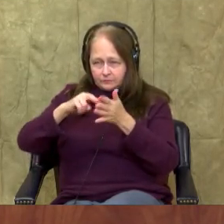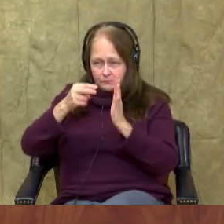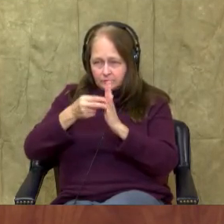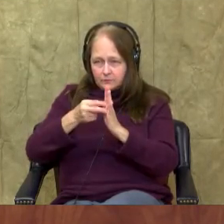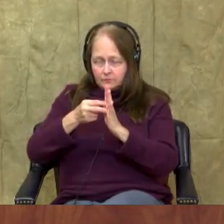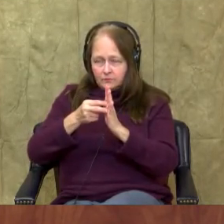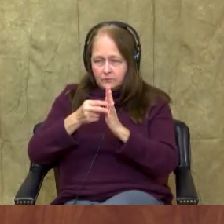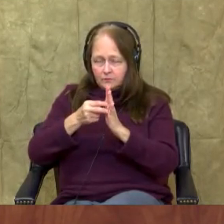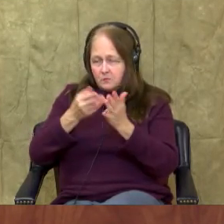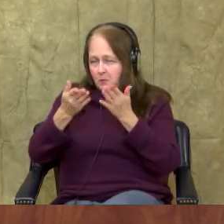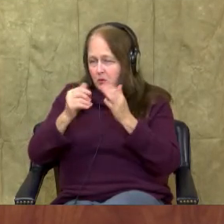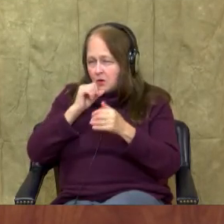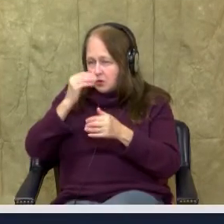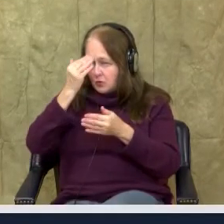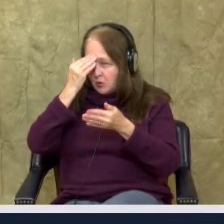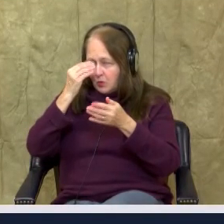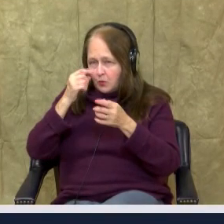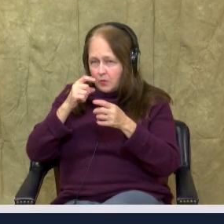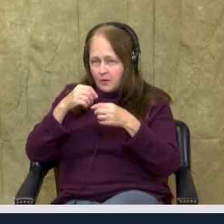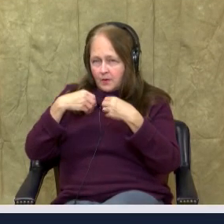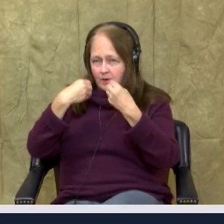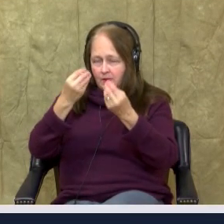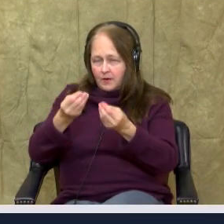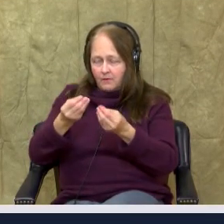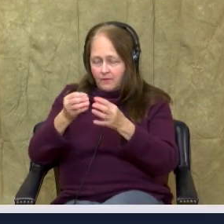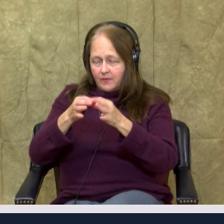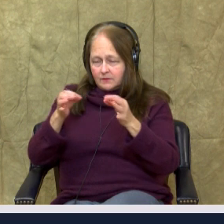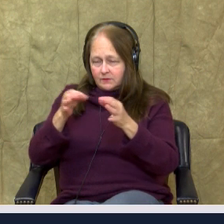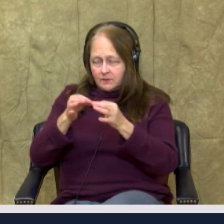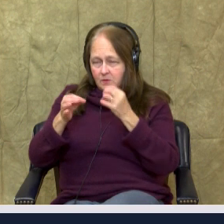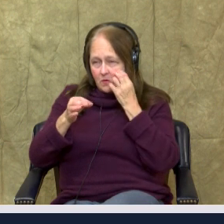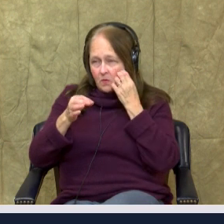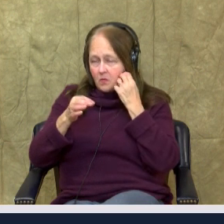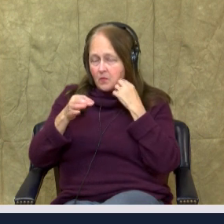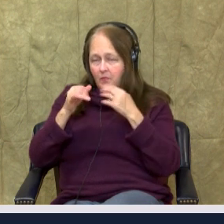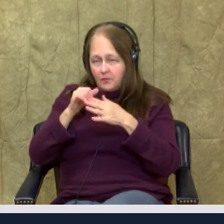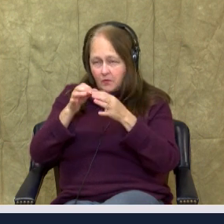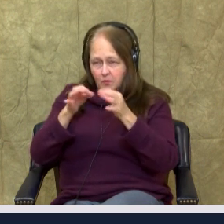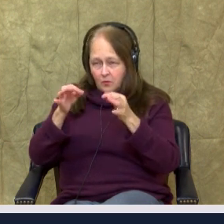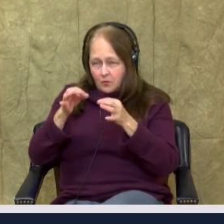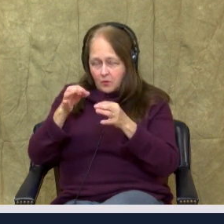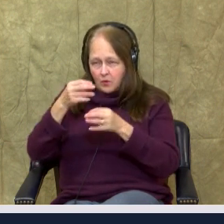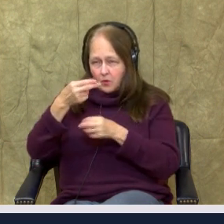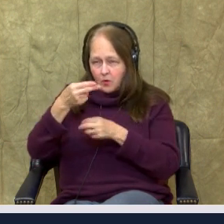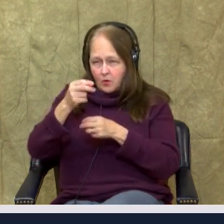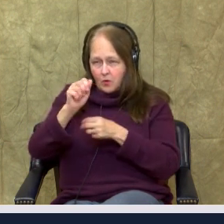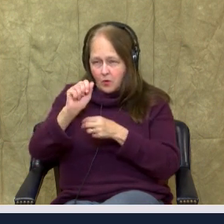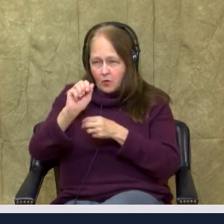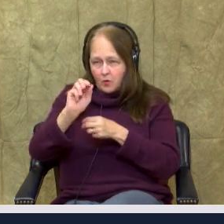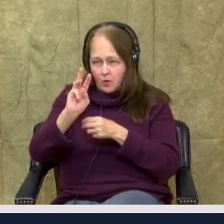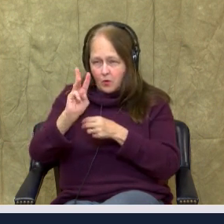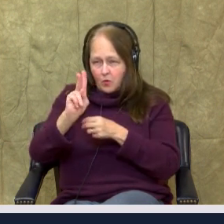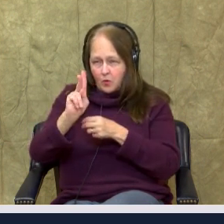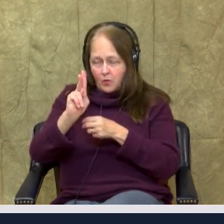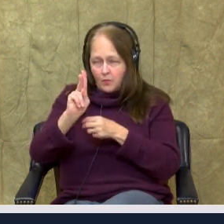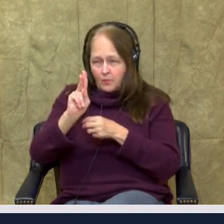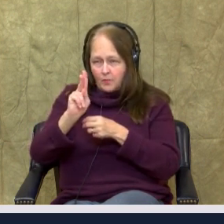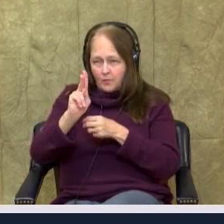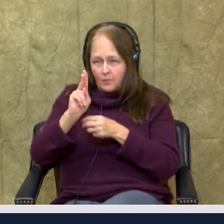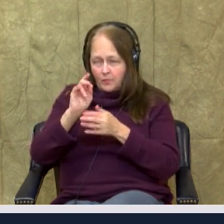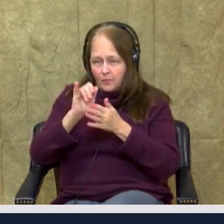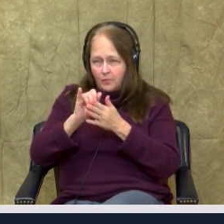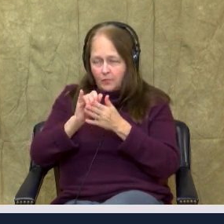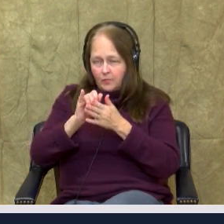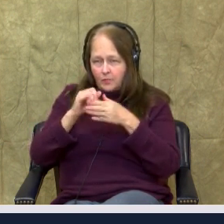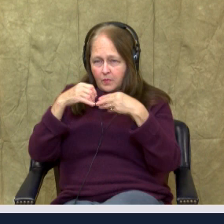of the unfamiliar word is given right in the sentence, just like the sentence about the hawk. Signal words. And